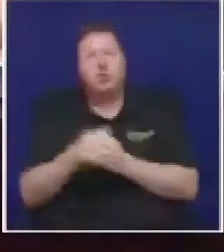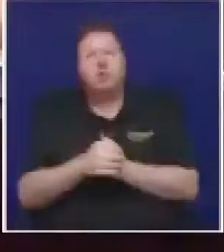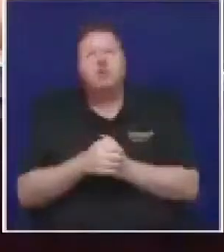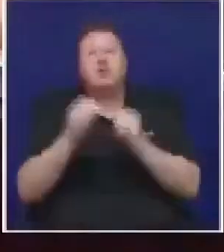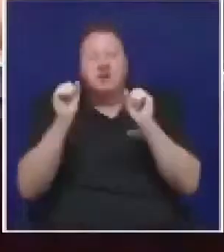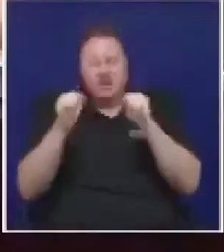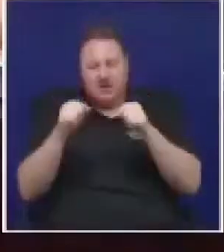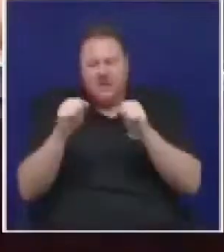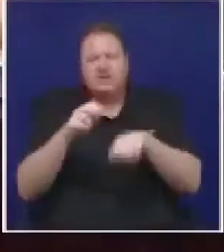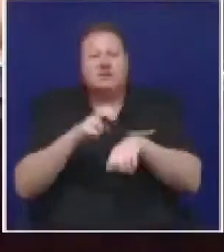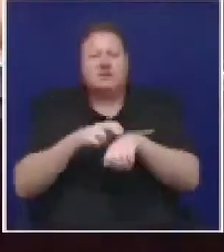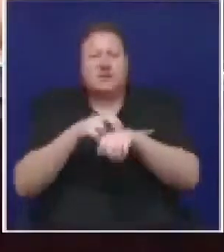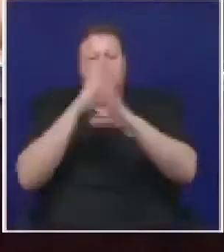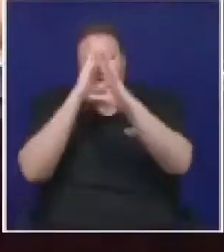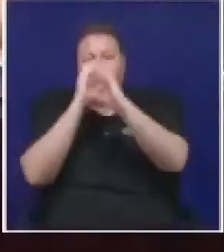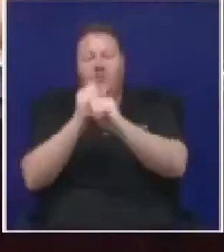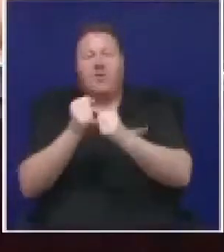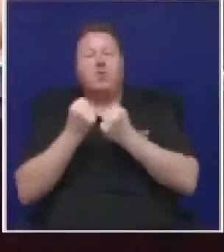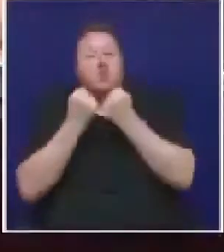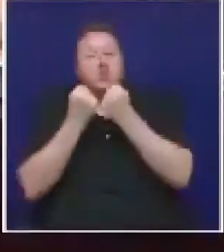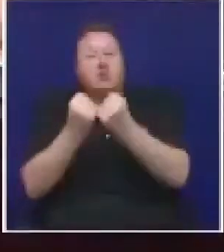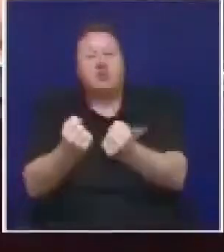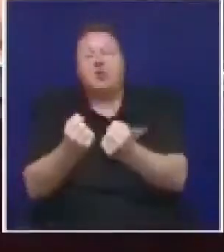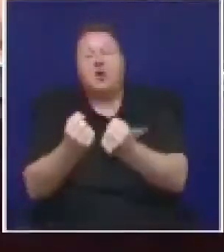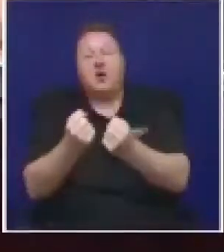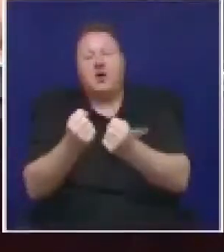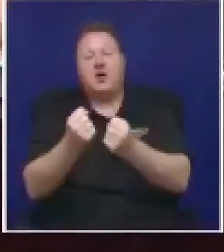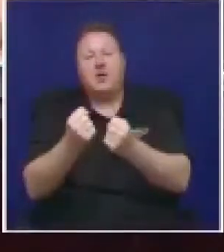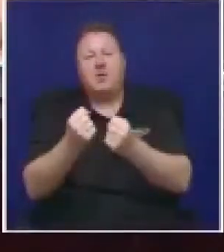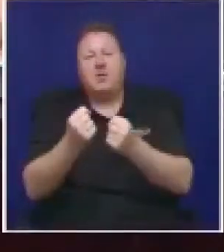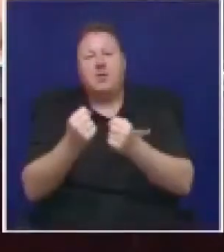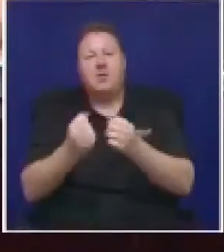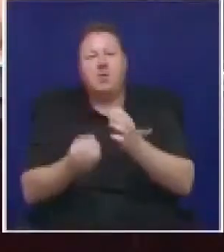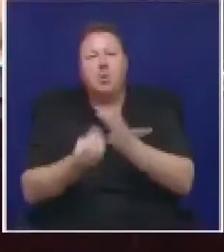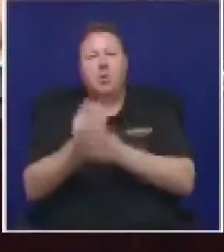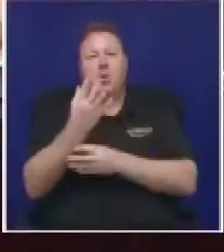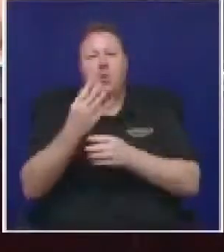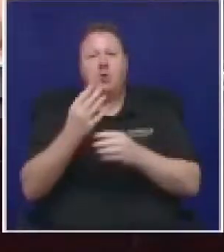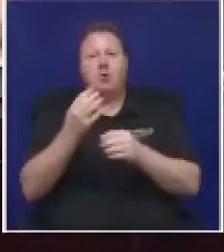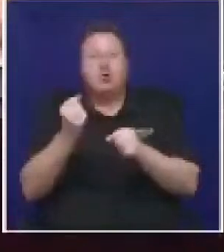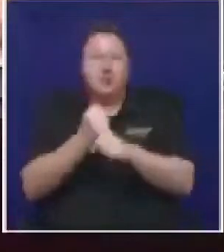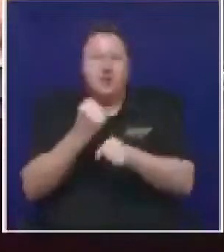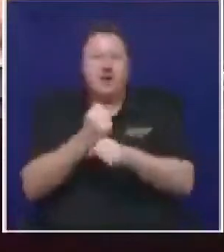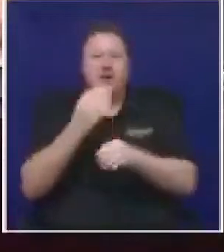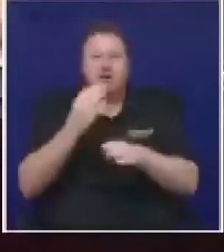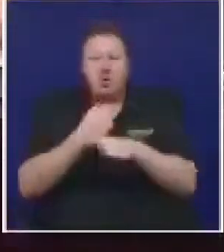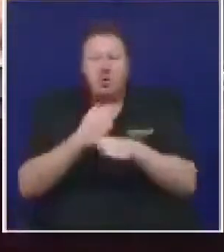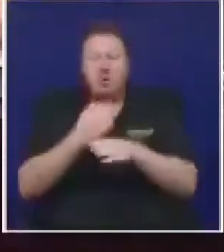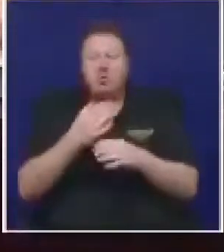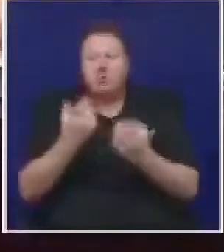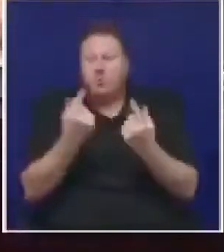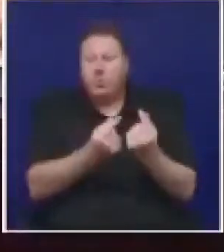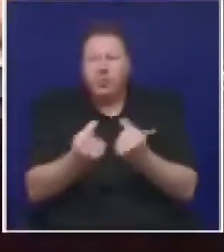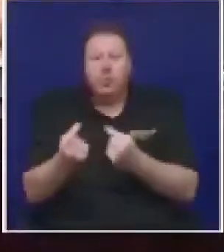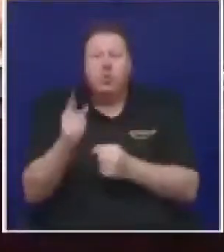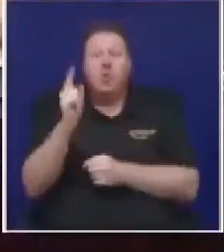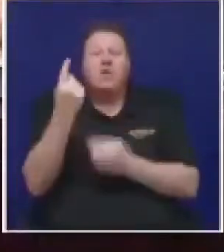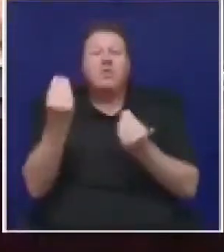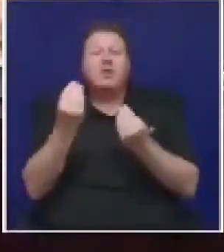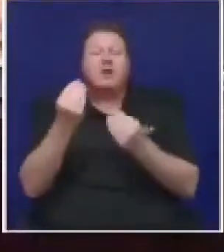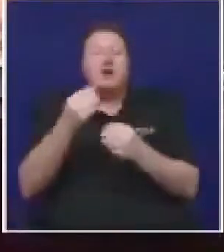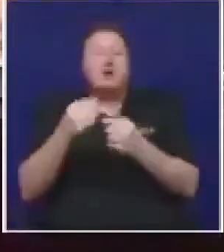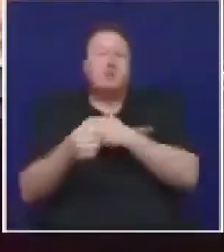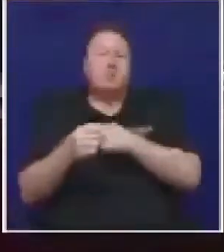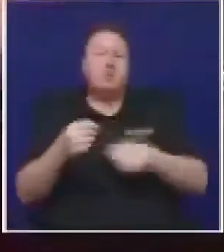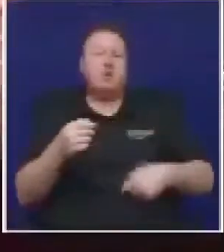to focus on driving growth and creating jobs. We are doing exactly that. And one of the things the president has done